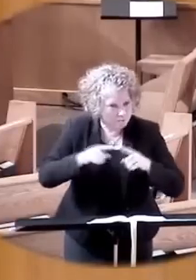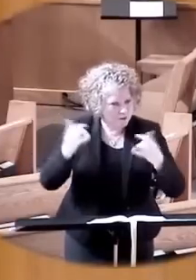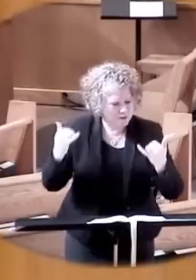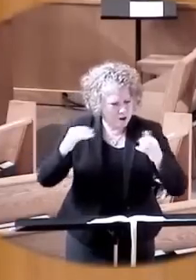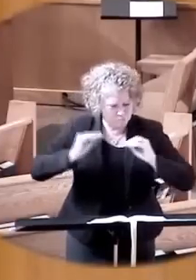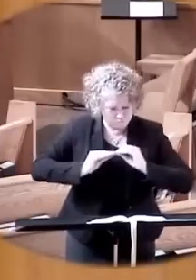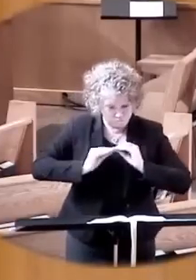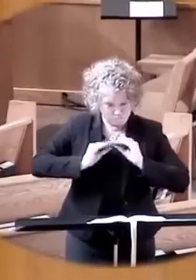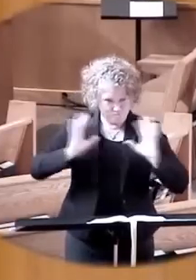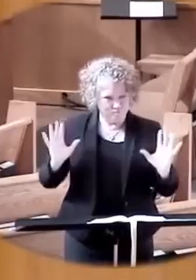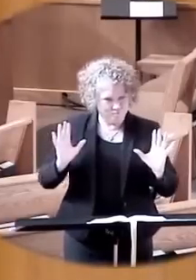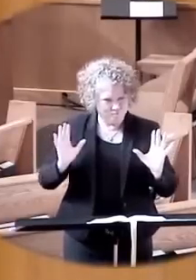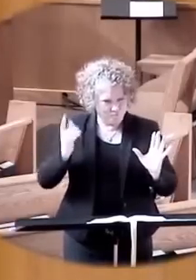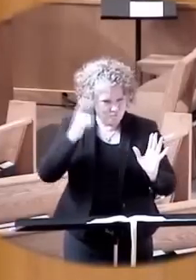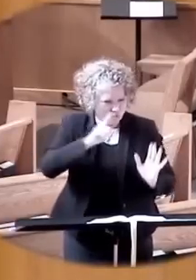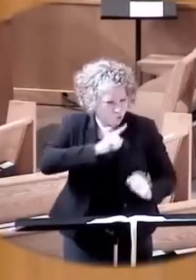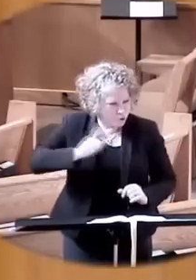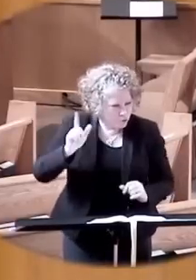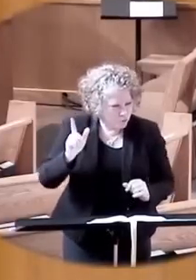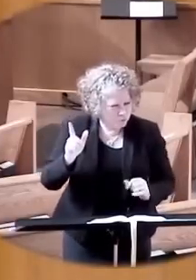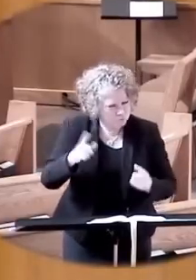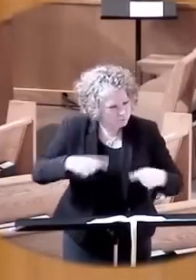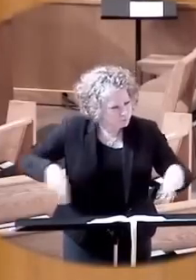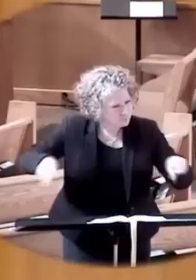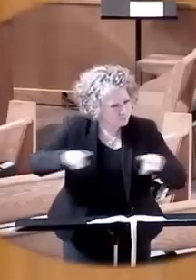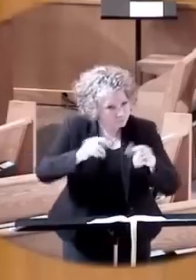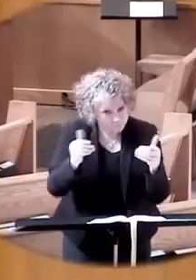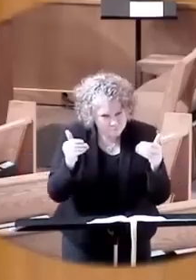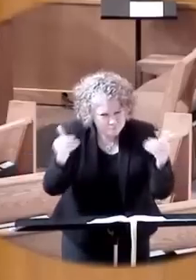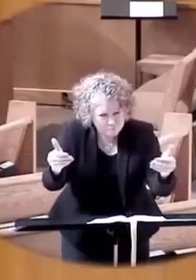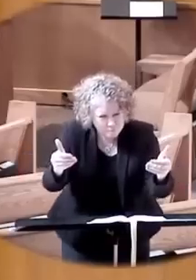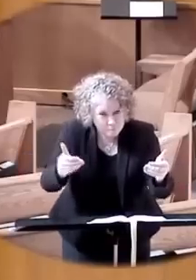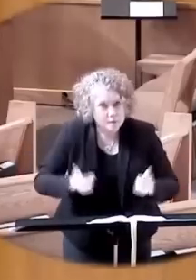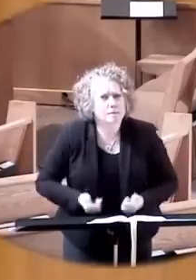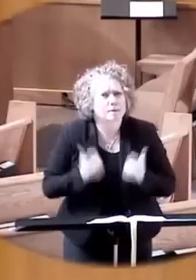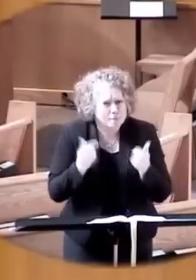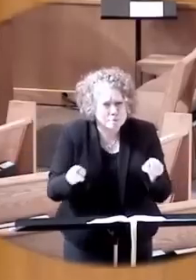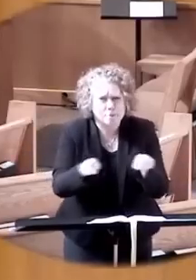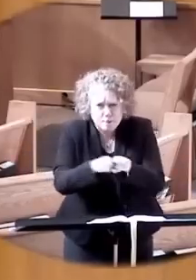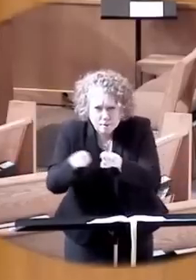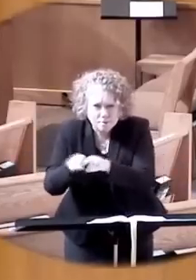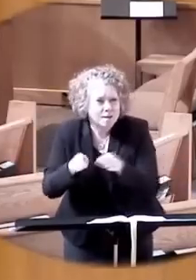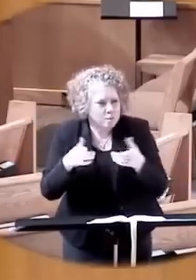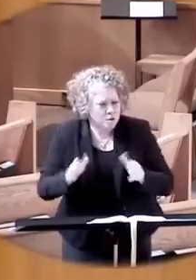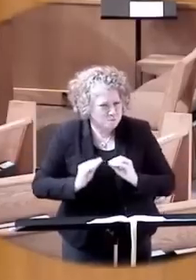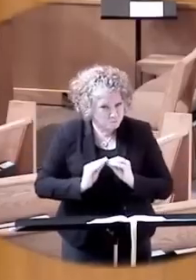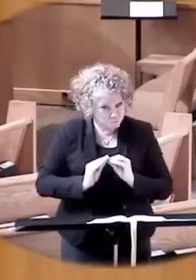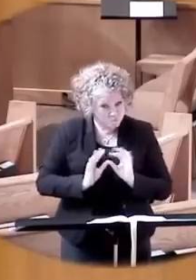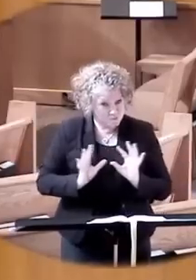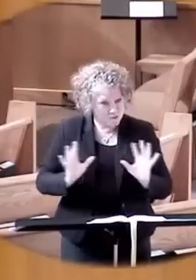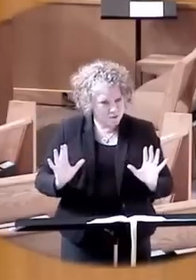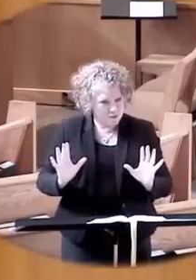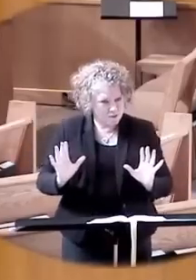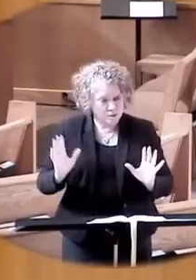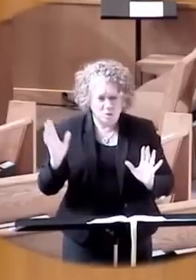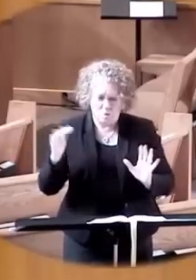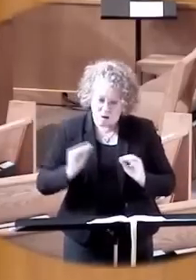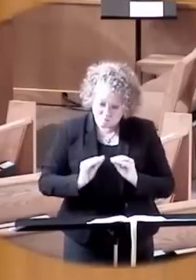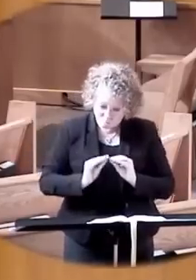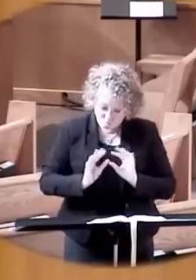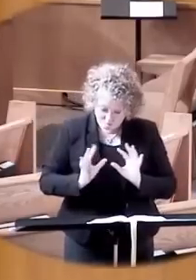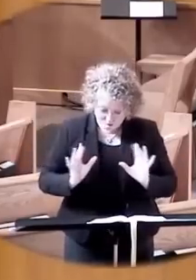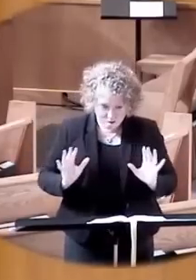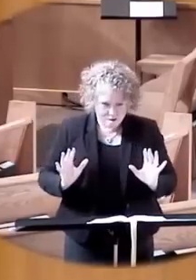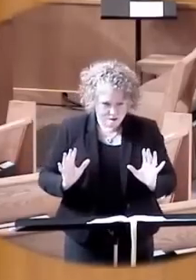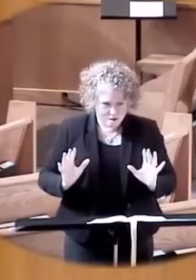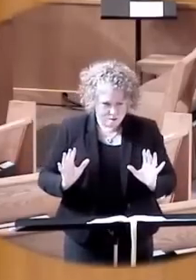Lord. Live as children of the light, for light produces every kind of goodness